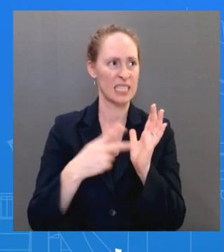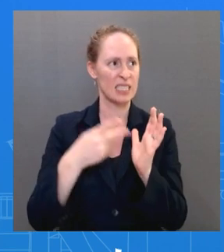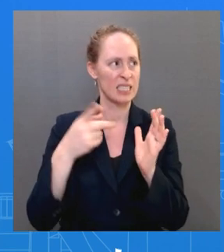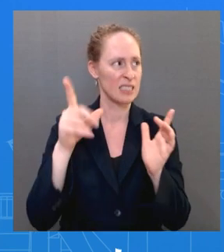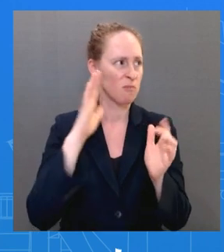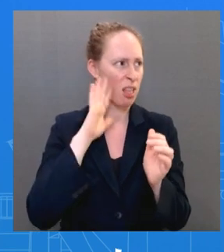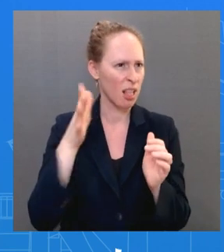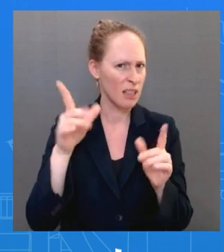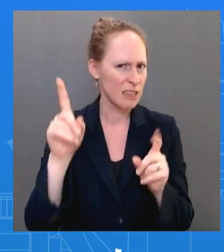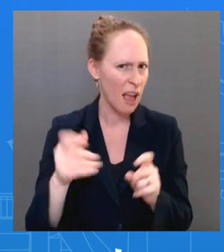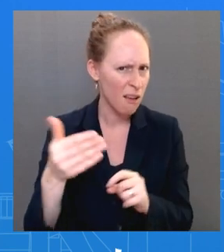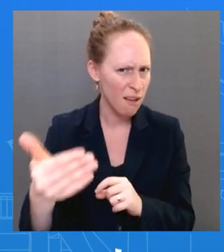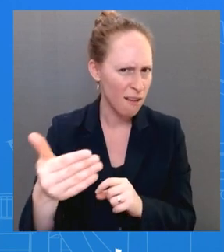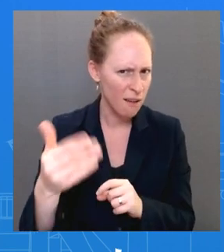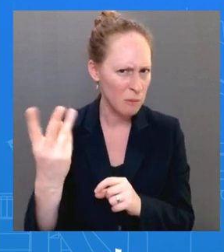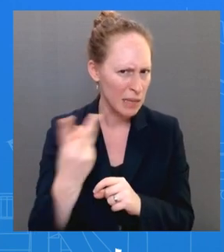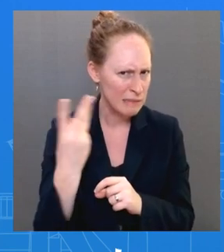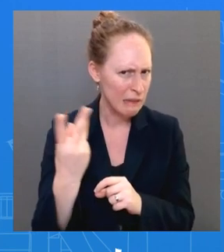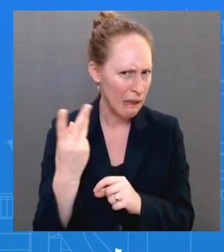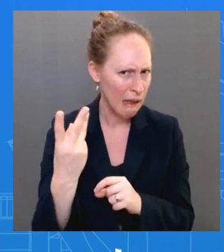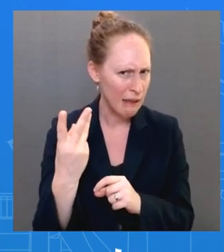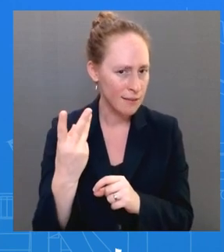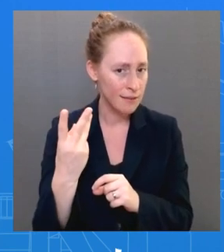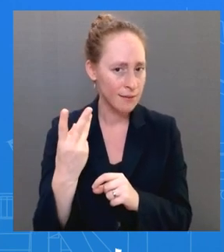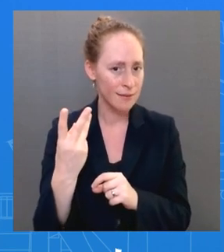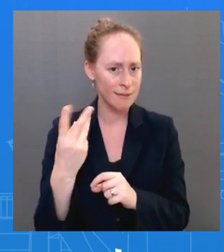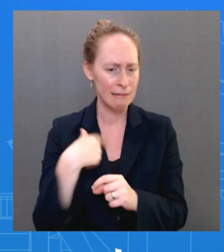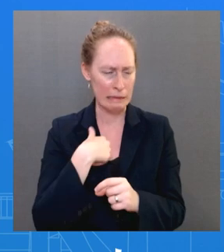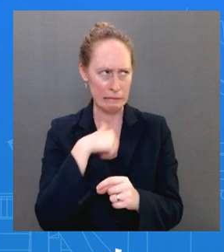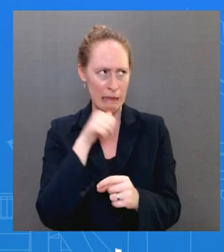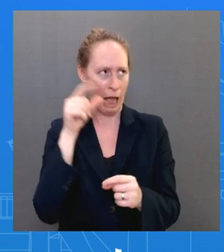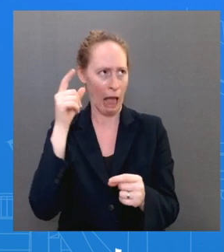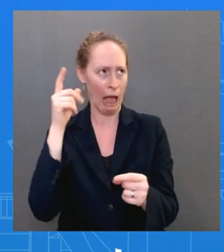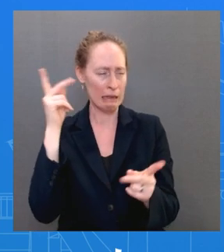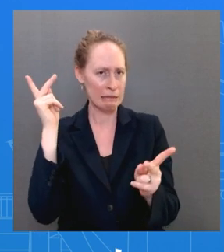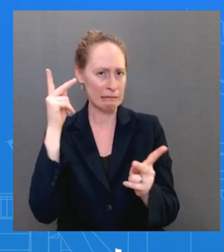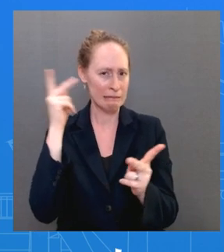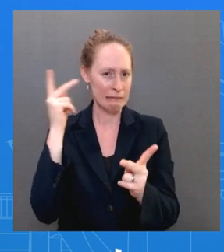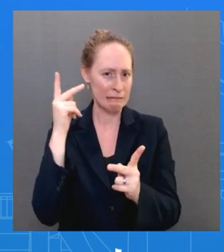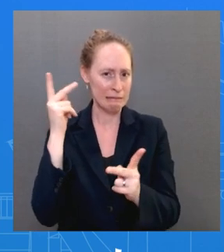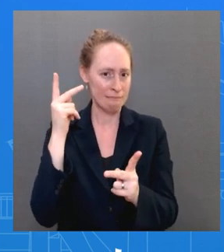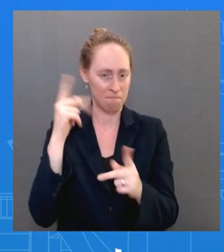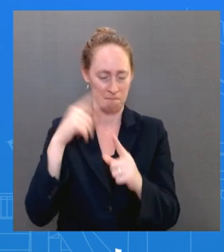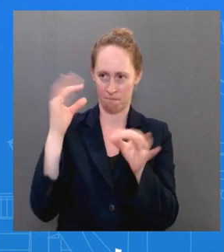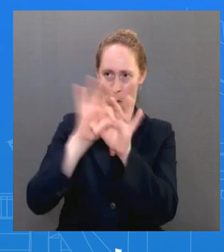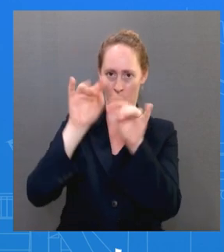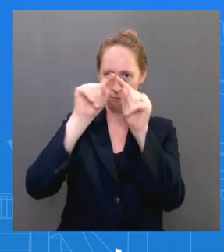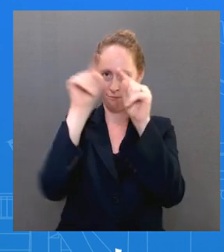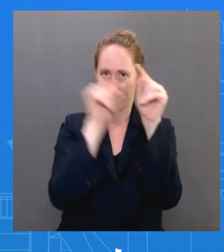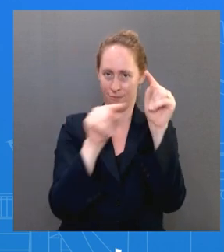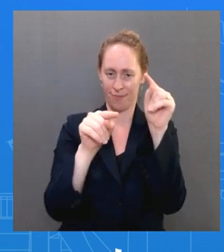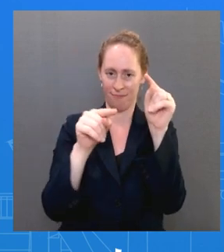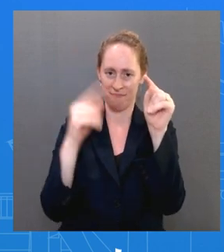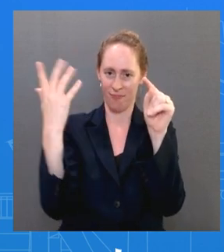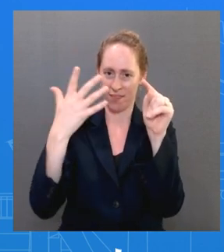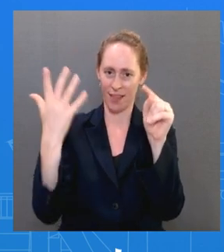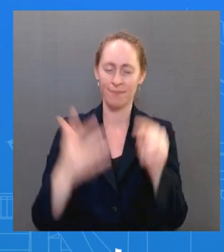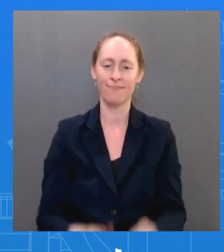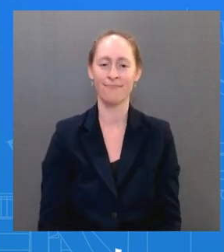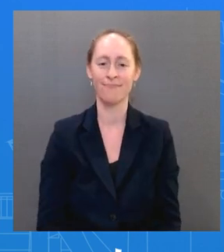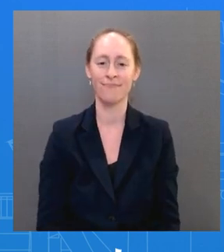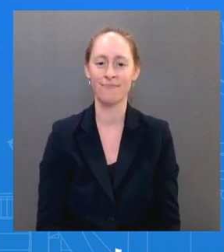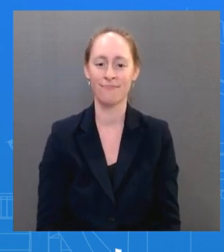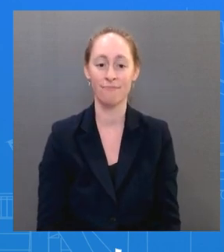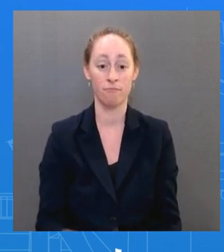I haven't done the math, but yes, he's going to do 5 full days of isolation. Today's day one. Yesterday was day zero. And he'll get tested